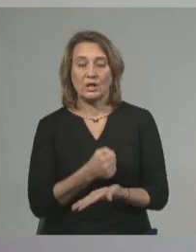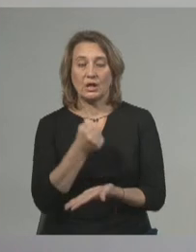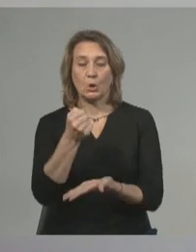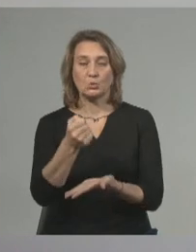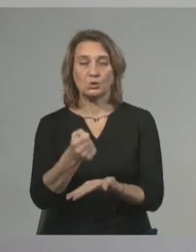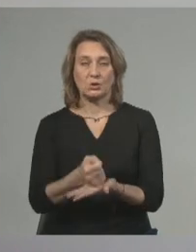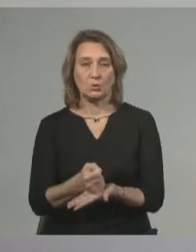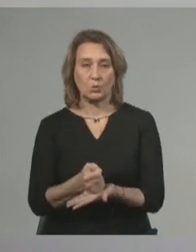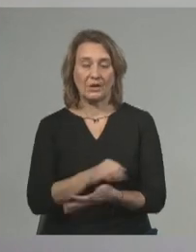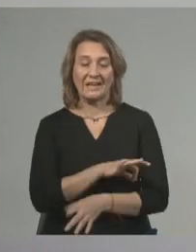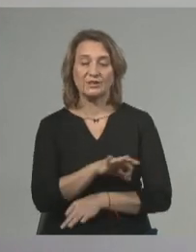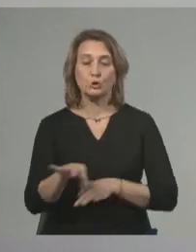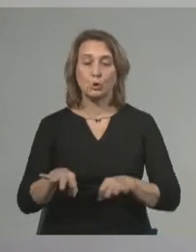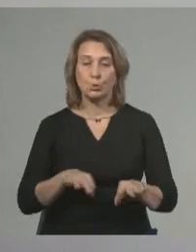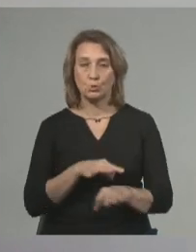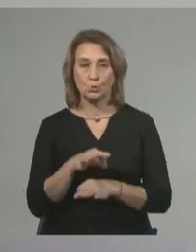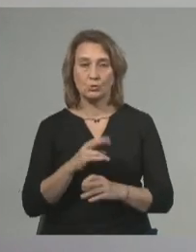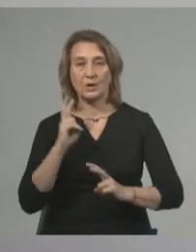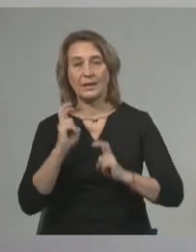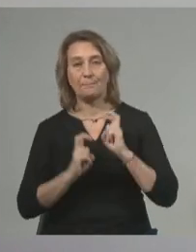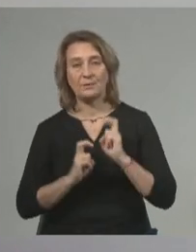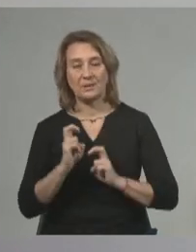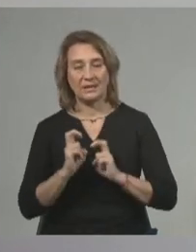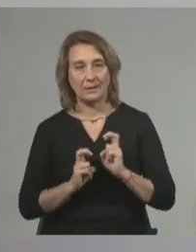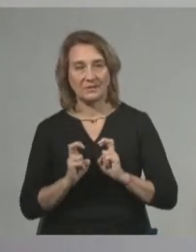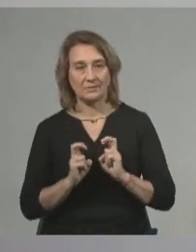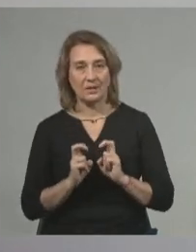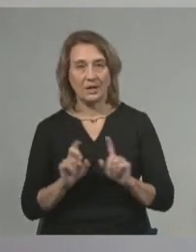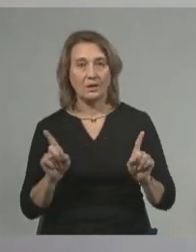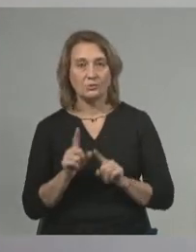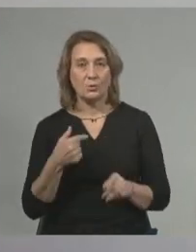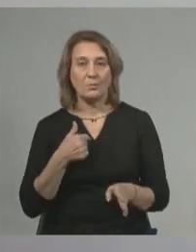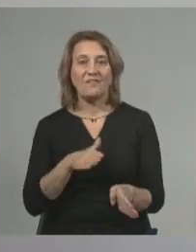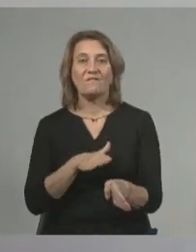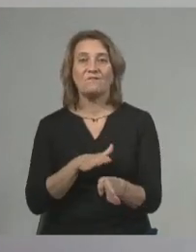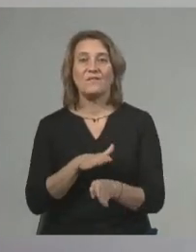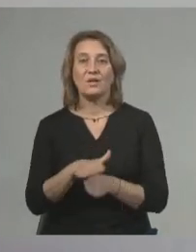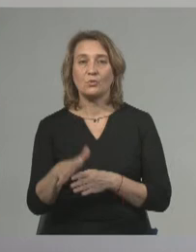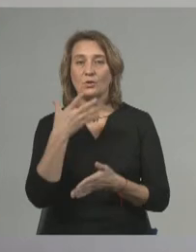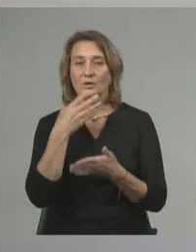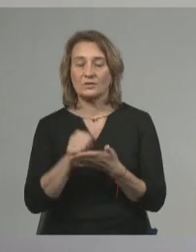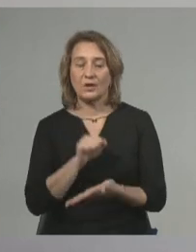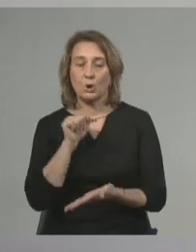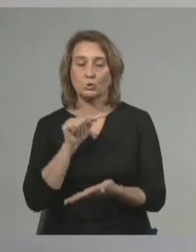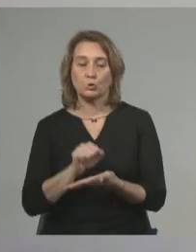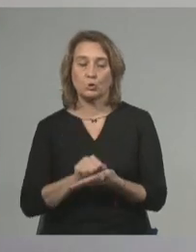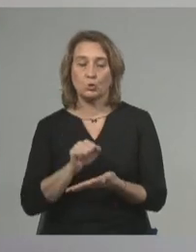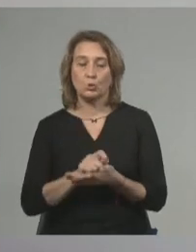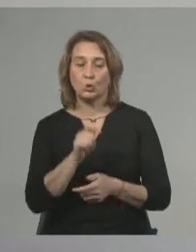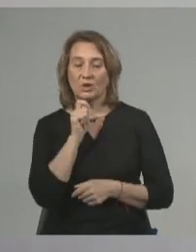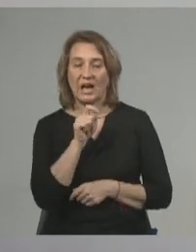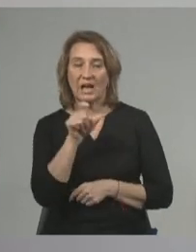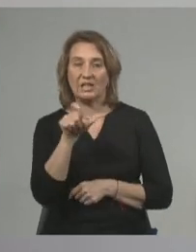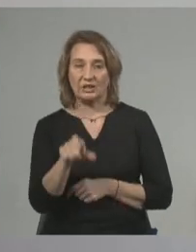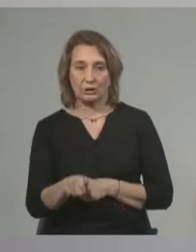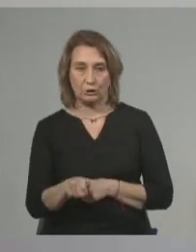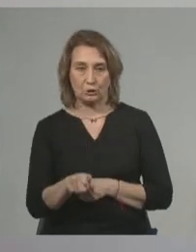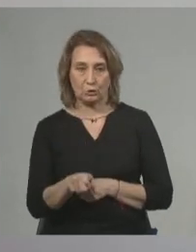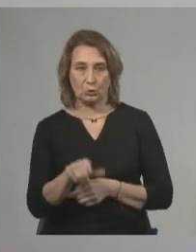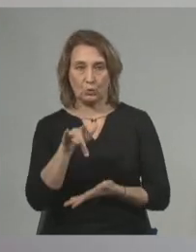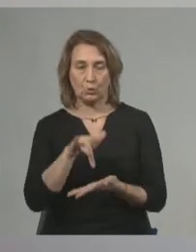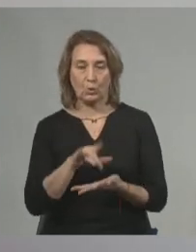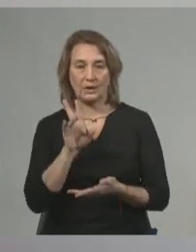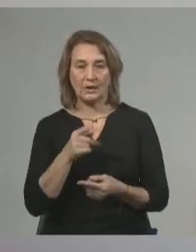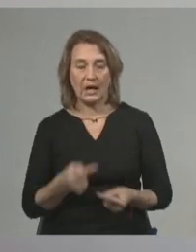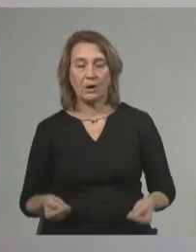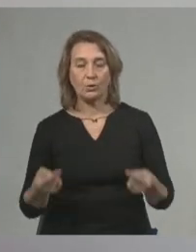even we conceive our journalistic role as the co-creation of a vision of society and that's a co-creation that takes